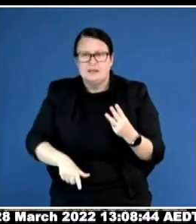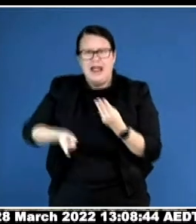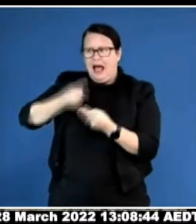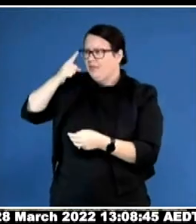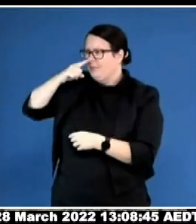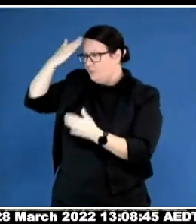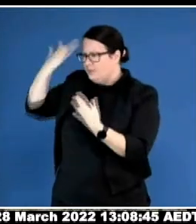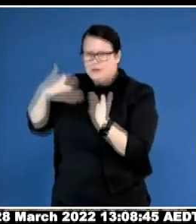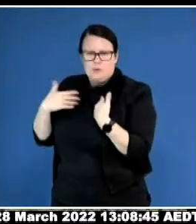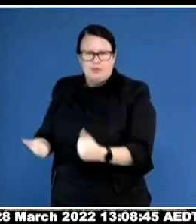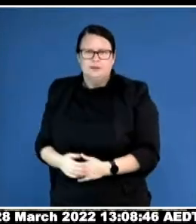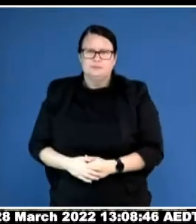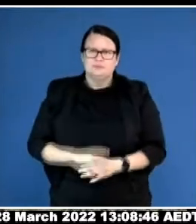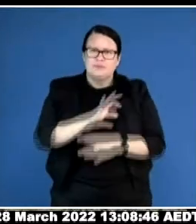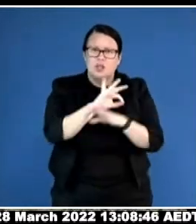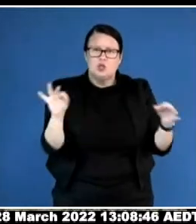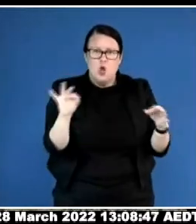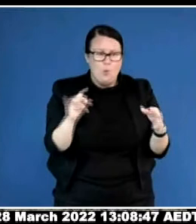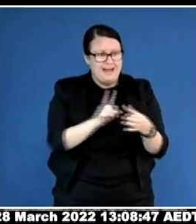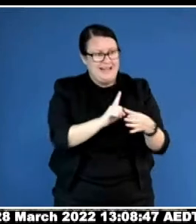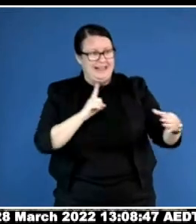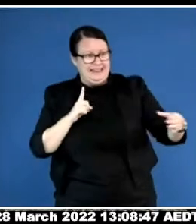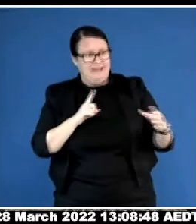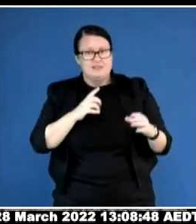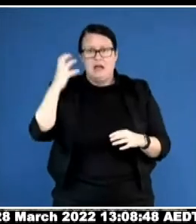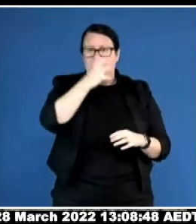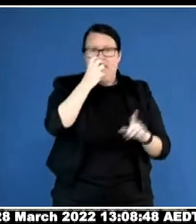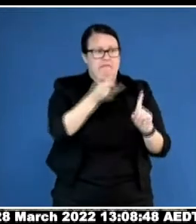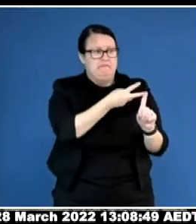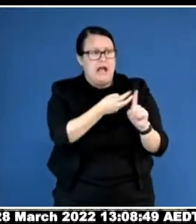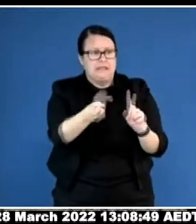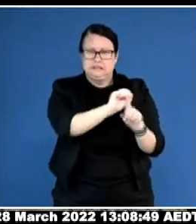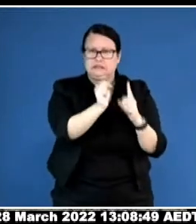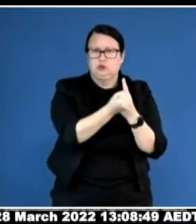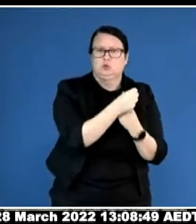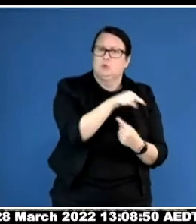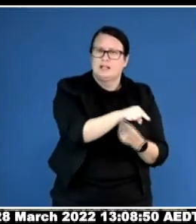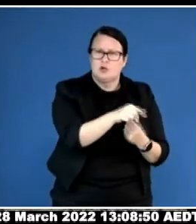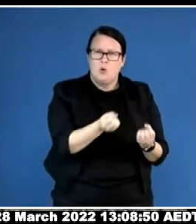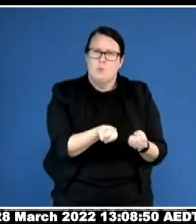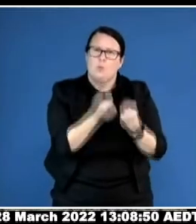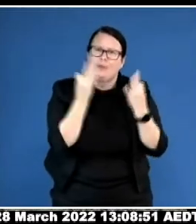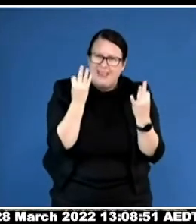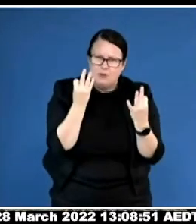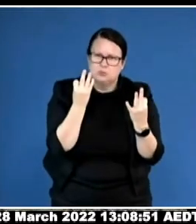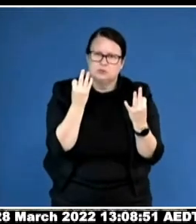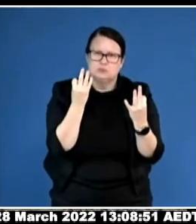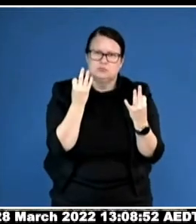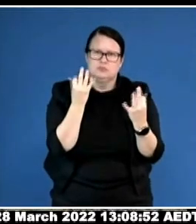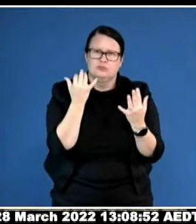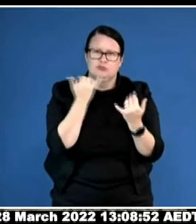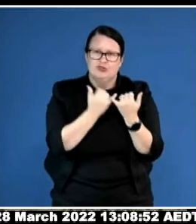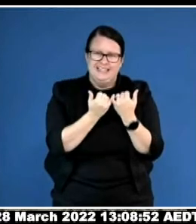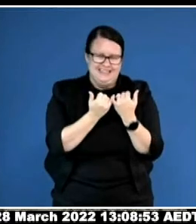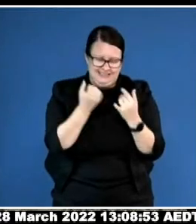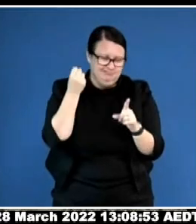violent family violence relationship or intimate partner relationship without some pretty deeply damaged mental